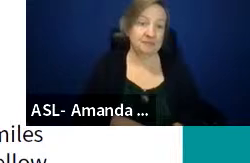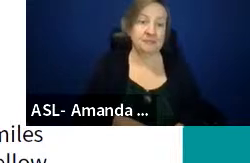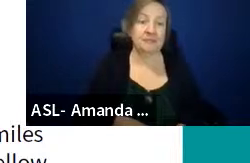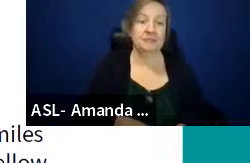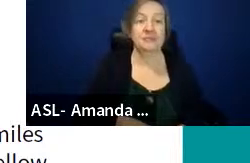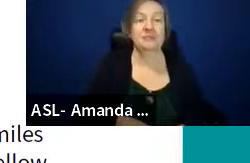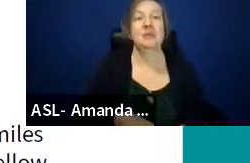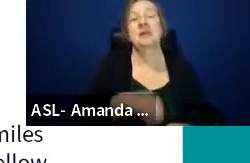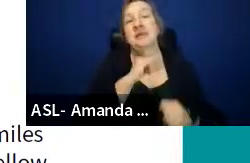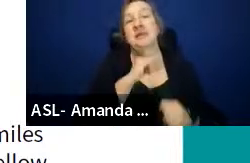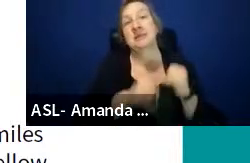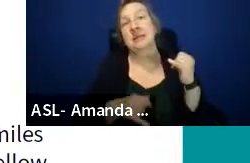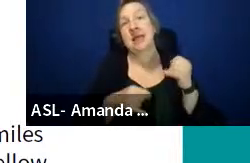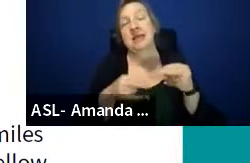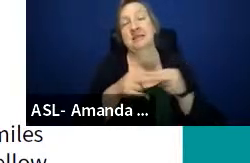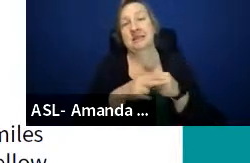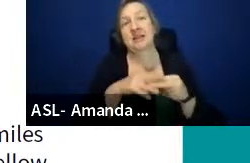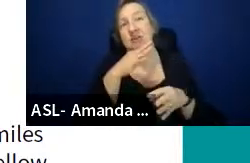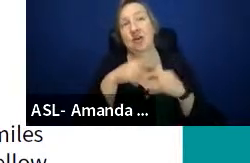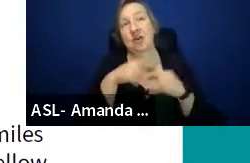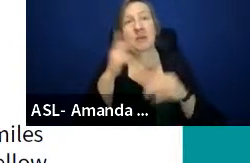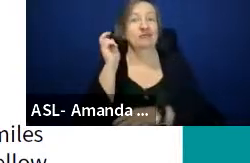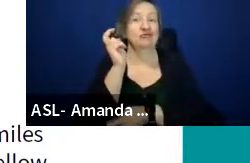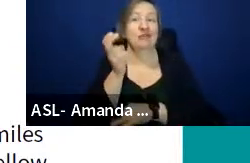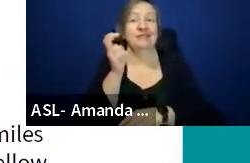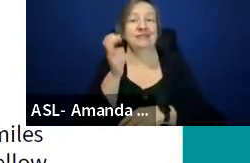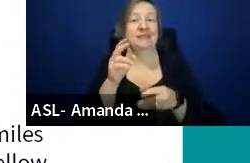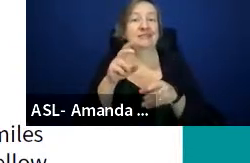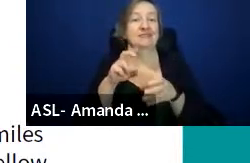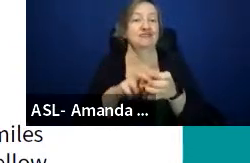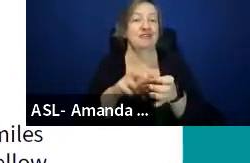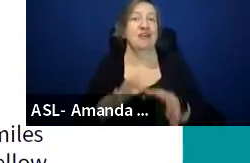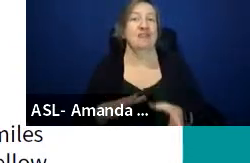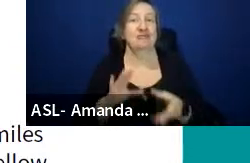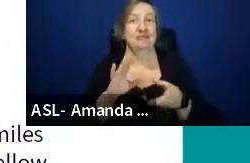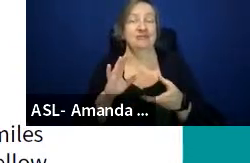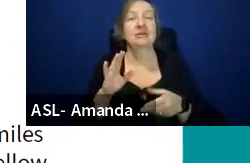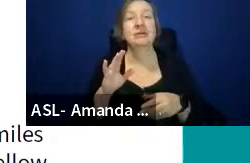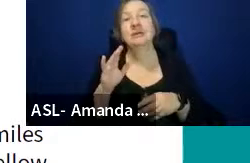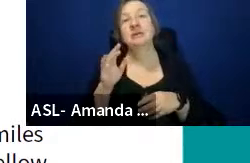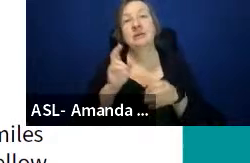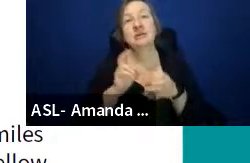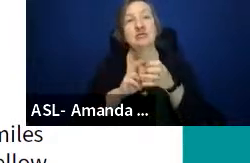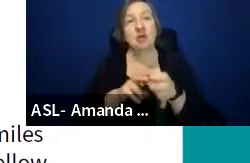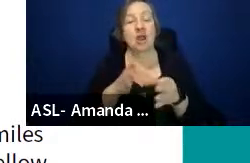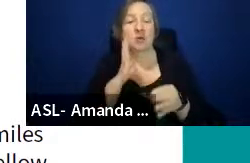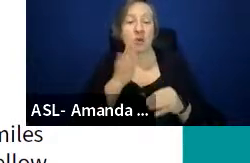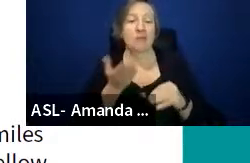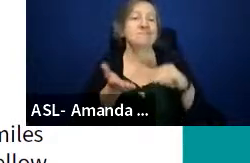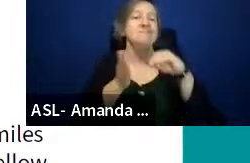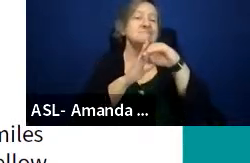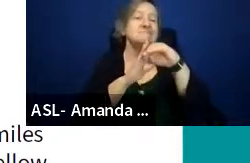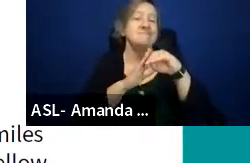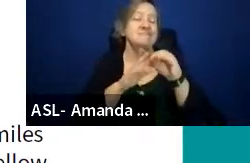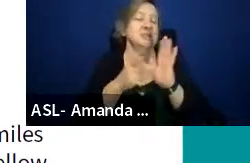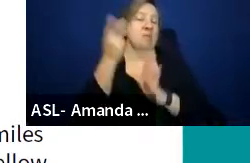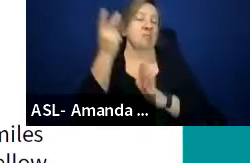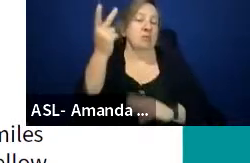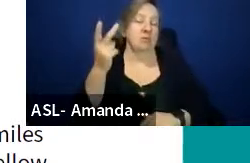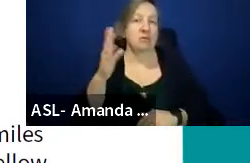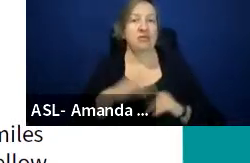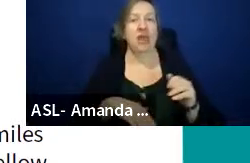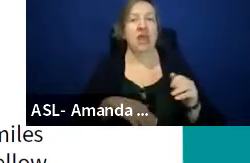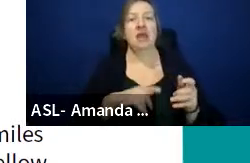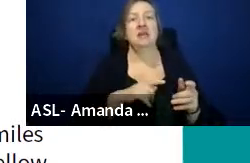Next, my last slide, I'm going to talk about transit ridership. So daily transit ridership increases almost 100% under the modified LPA and